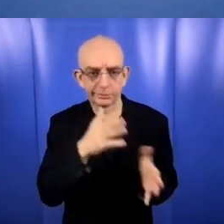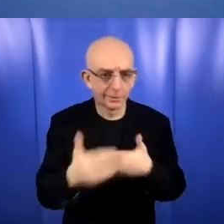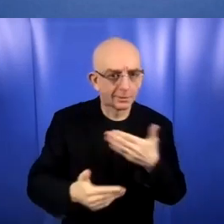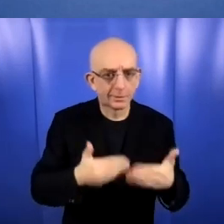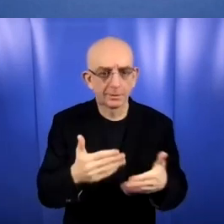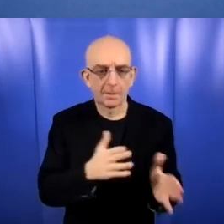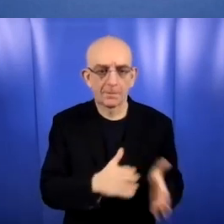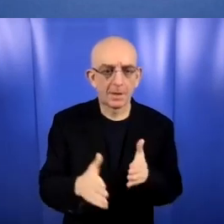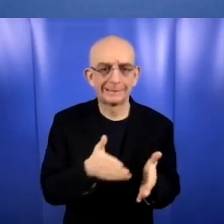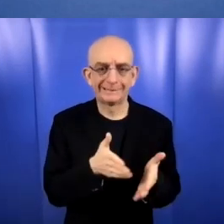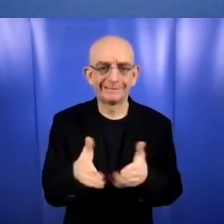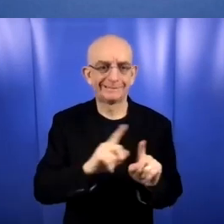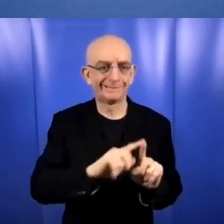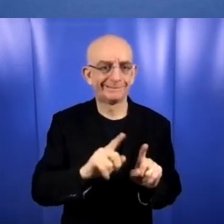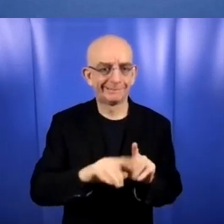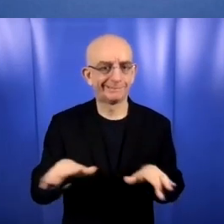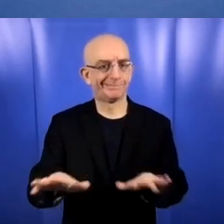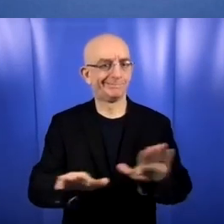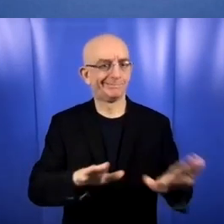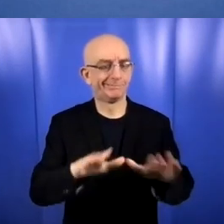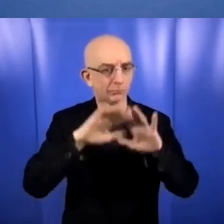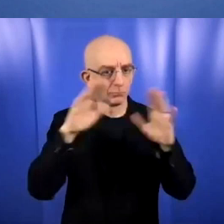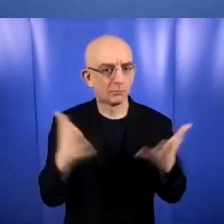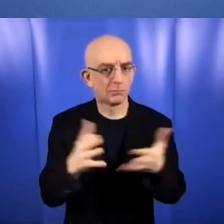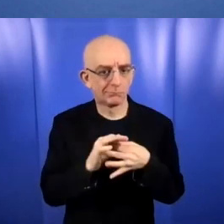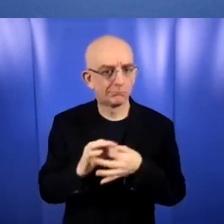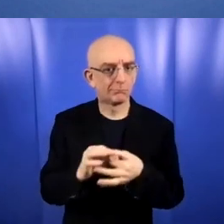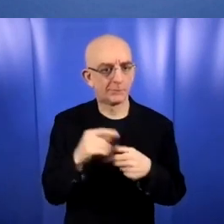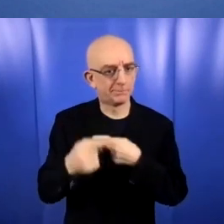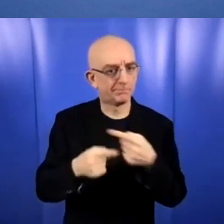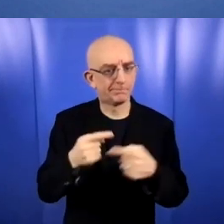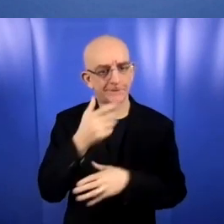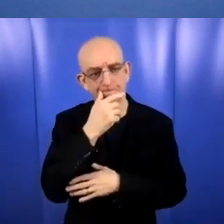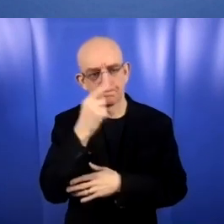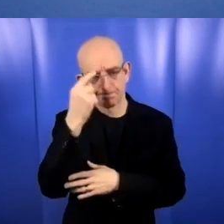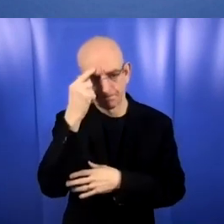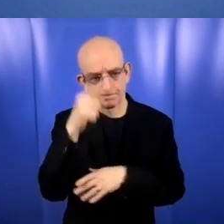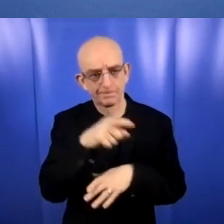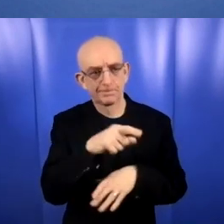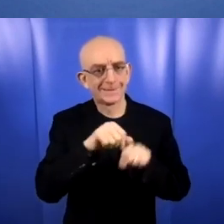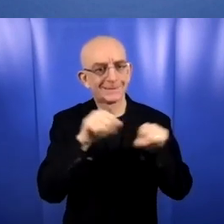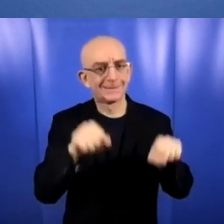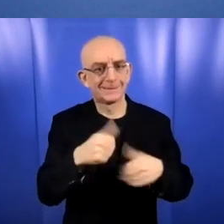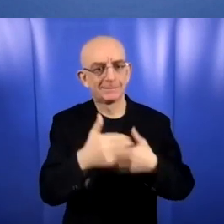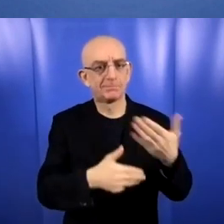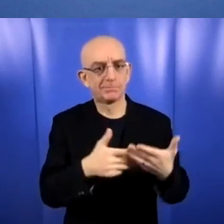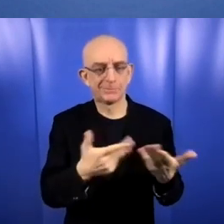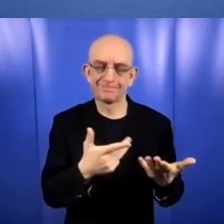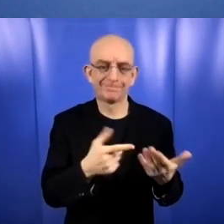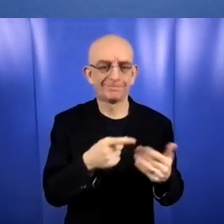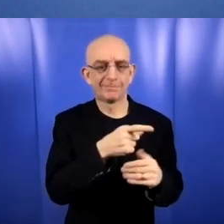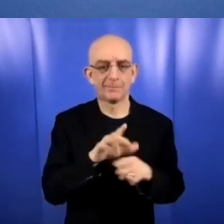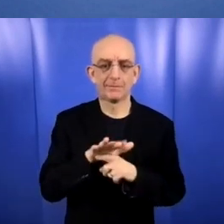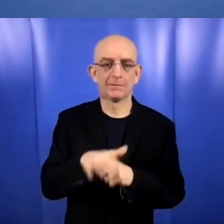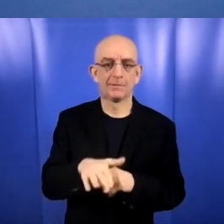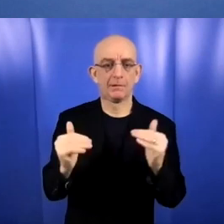together with UNHCR to try to make the ability to access dignified and safe work possible.